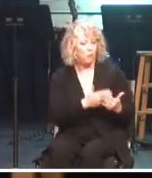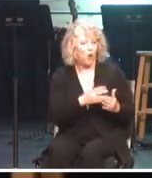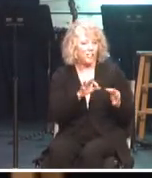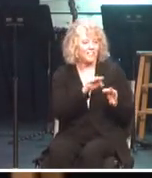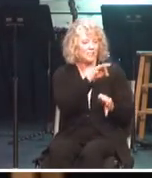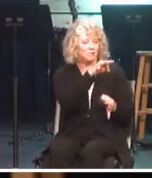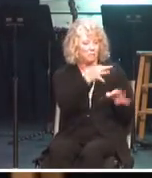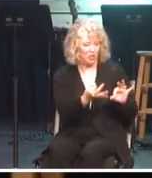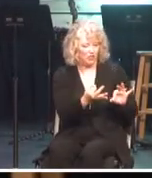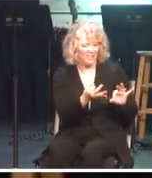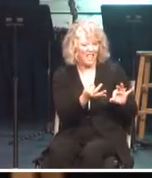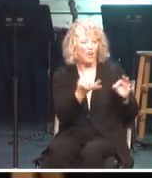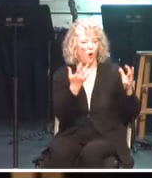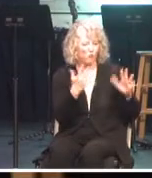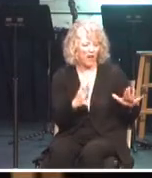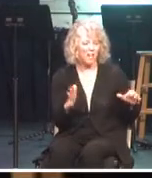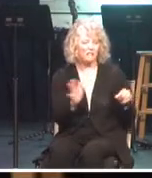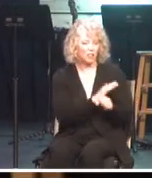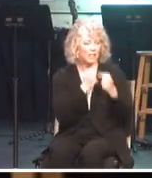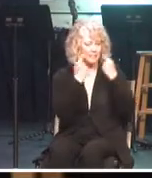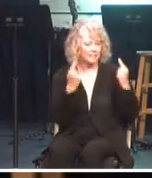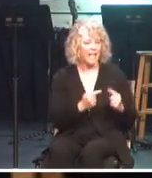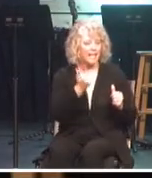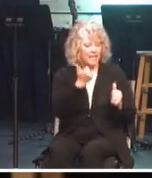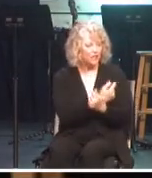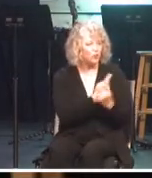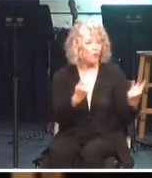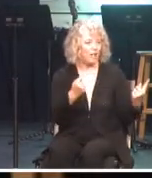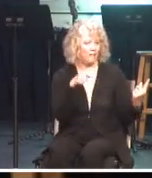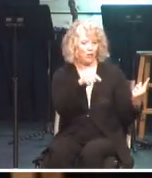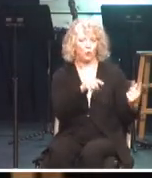in their sin. Every one of them.